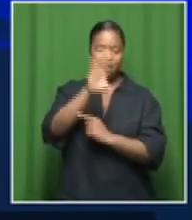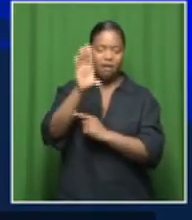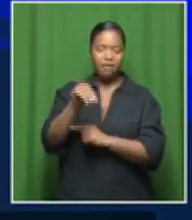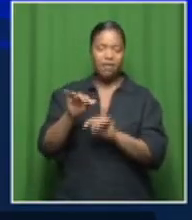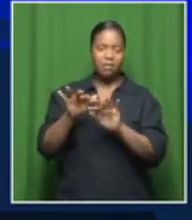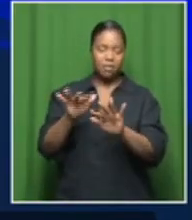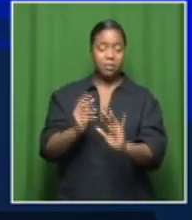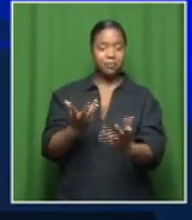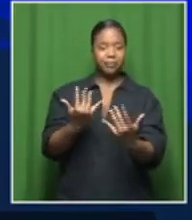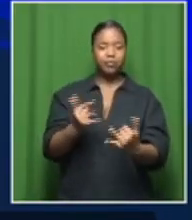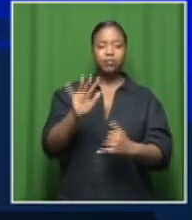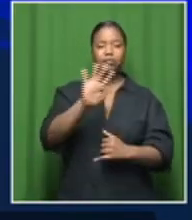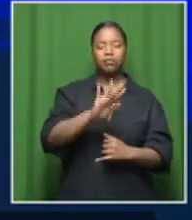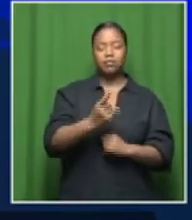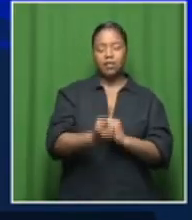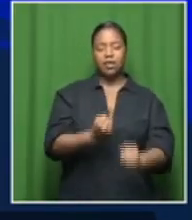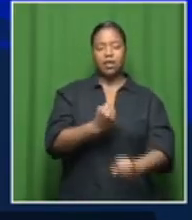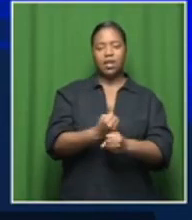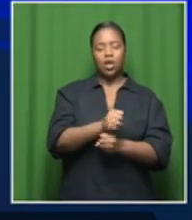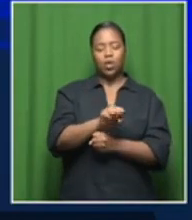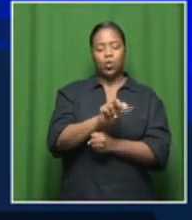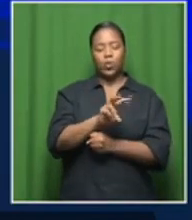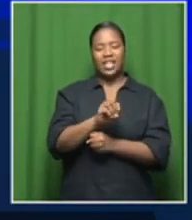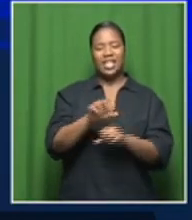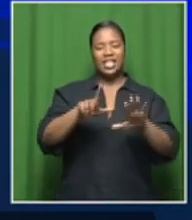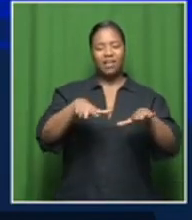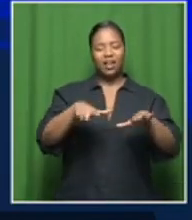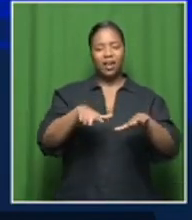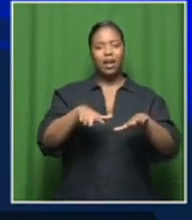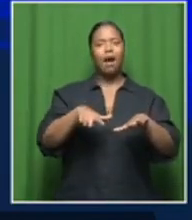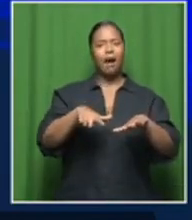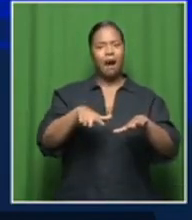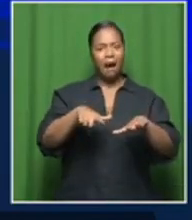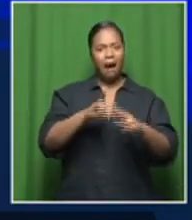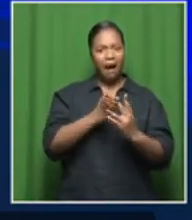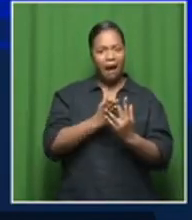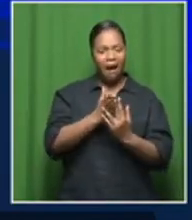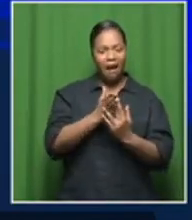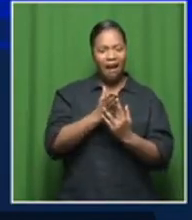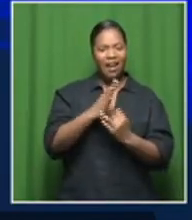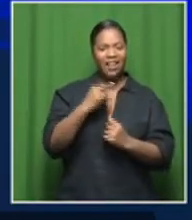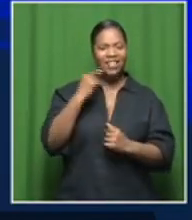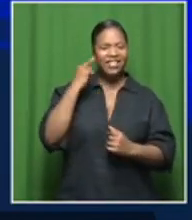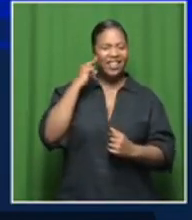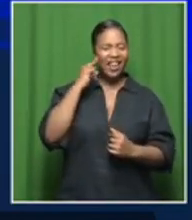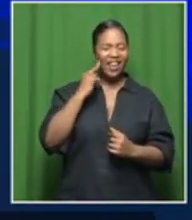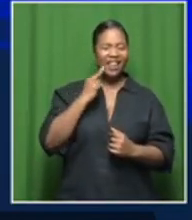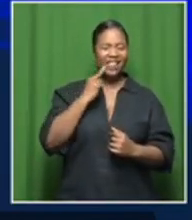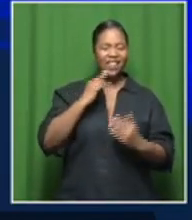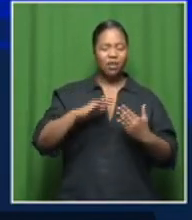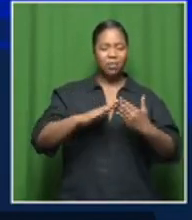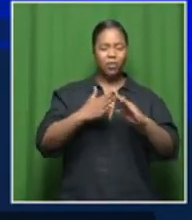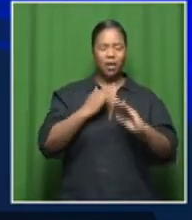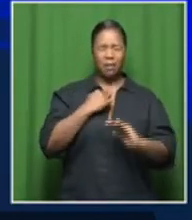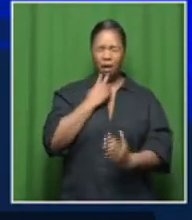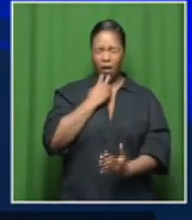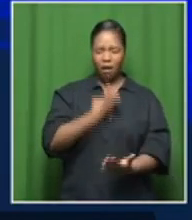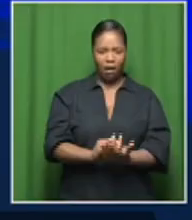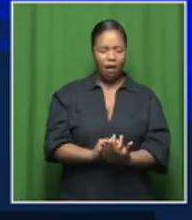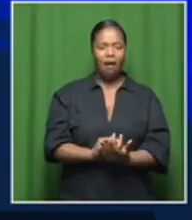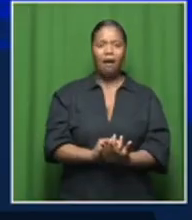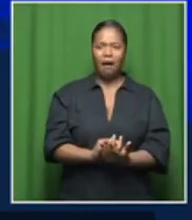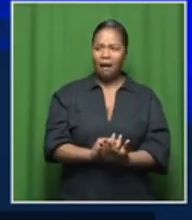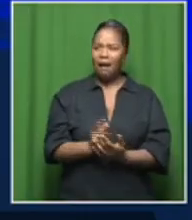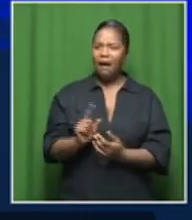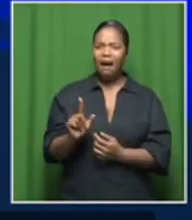So now around 2017, I got exposed to the deaf community, and that's when I got a shock of my life.